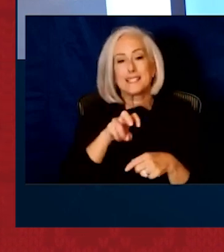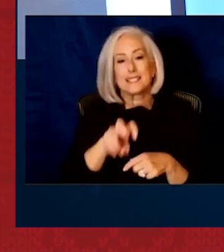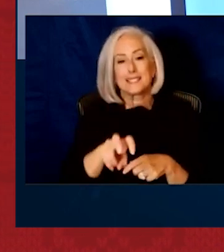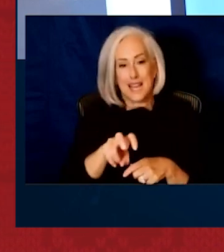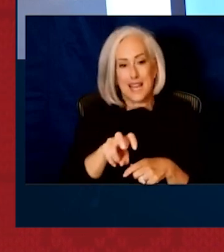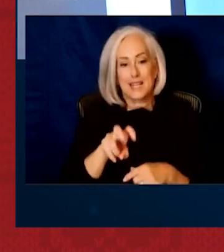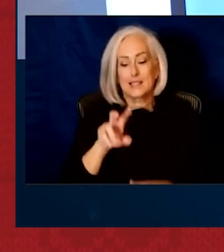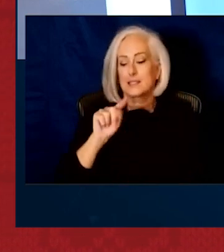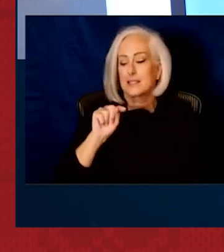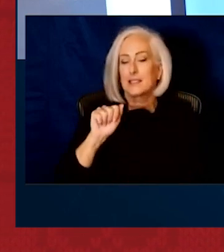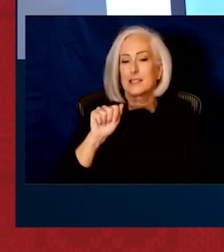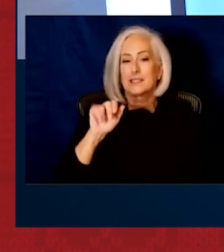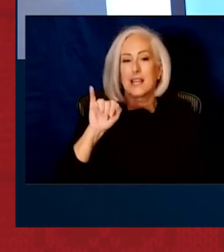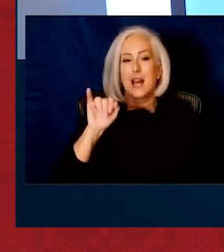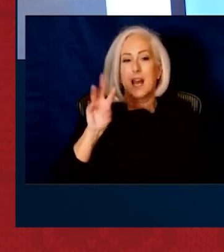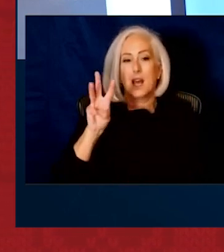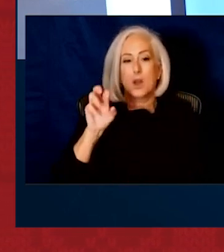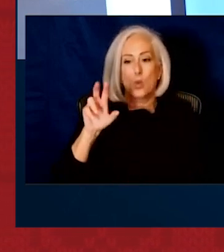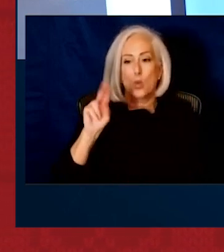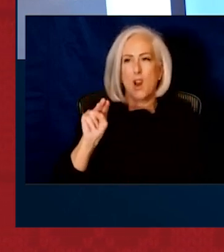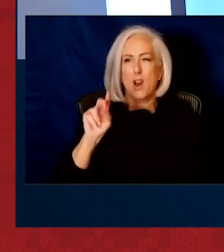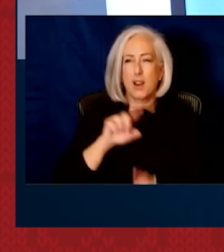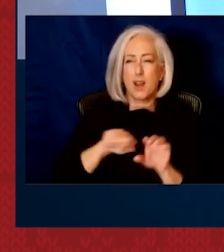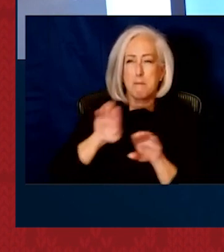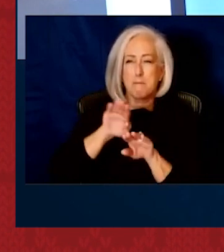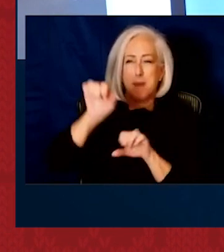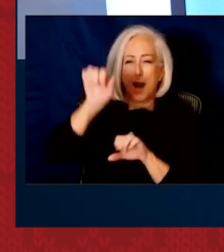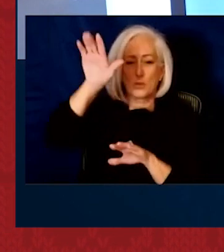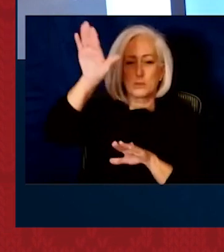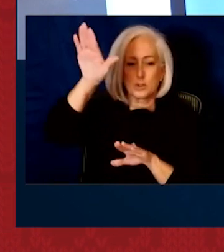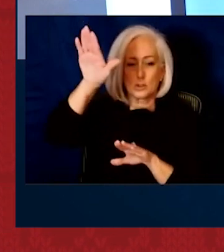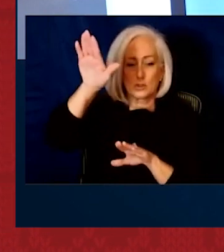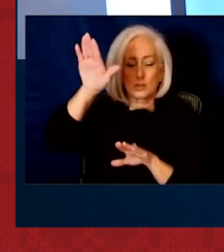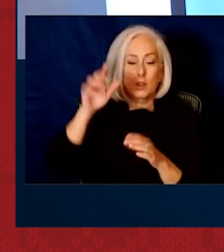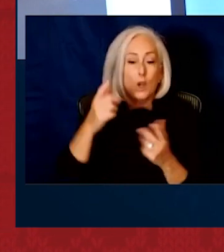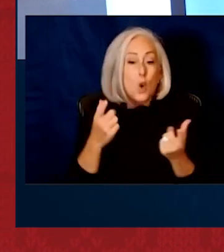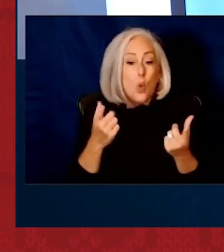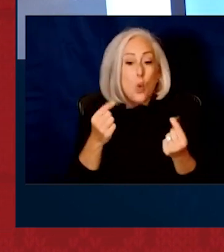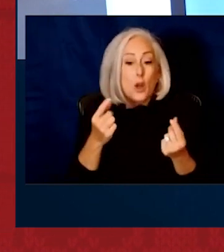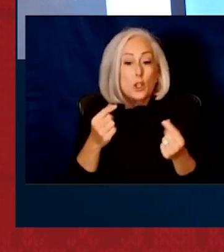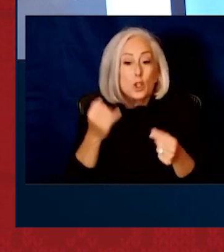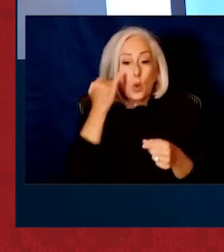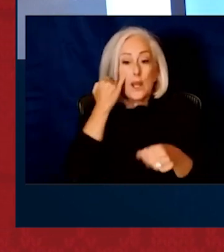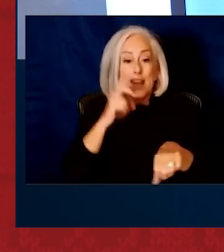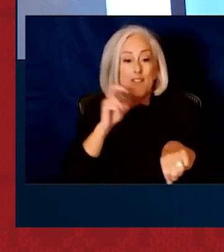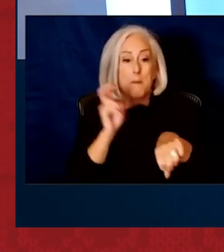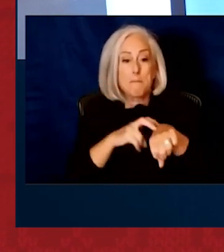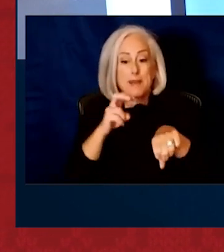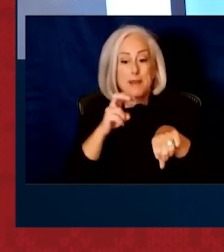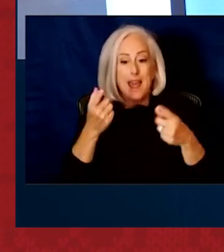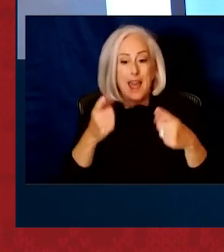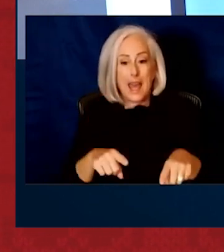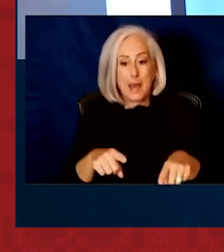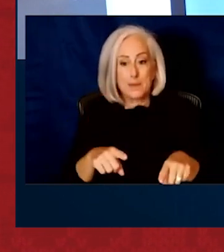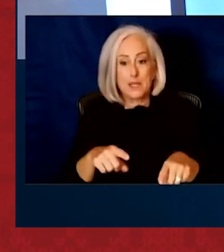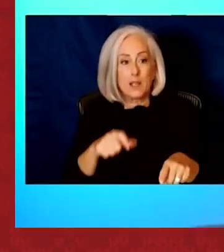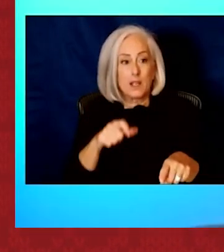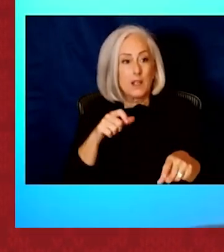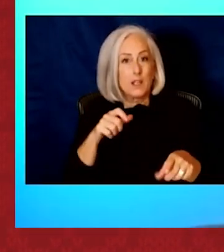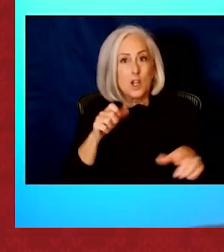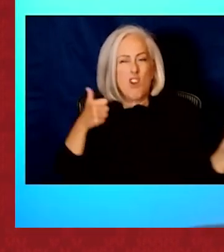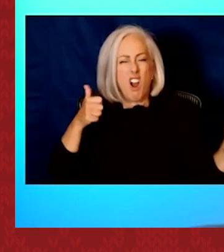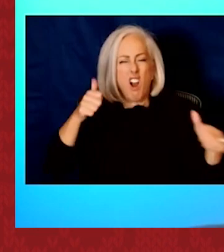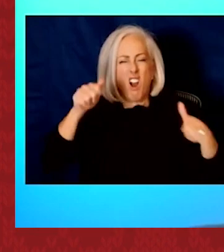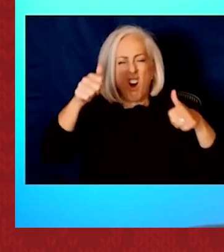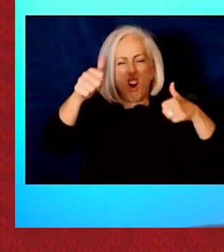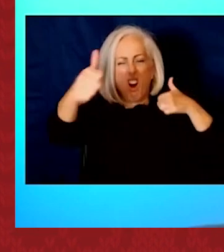mountains. So he wants to know, what should we do if we are bitten? So what should we do if we're bitten? We're not close to any sort of medical care.